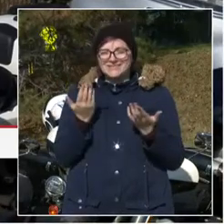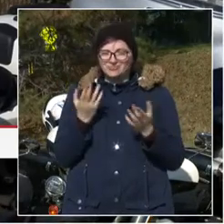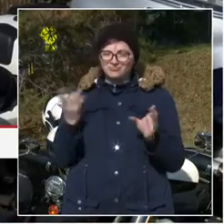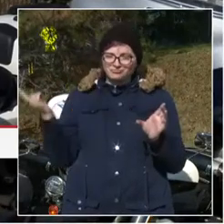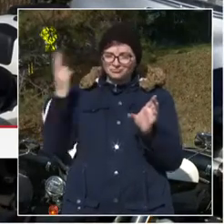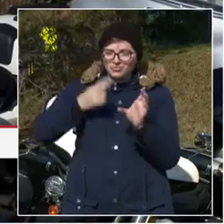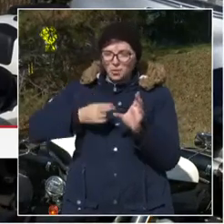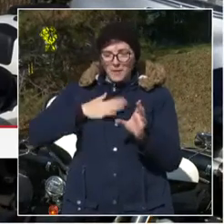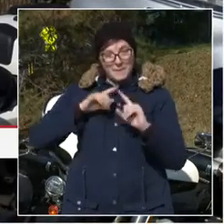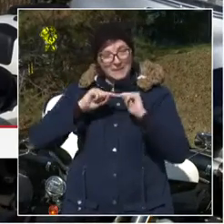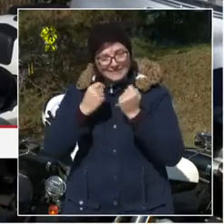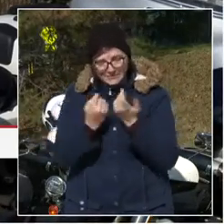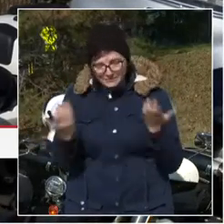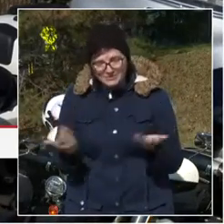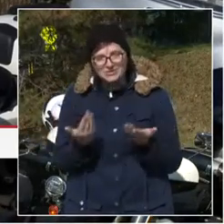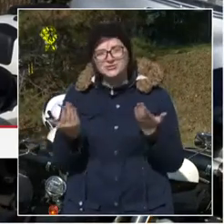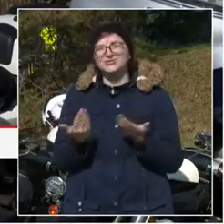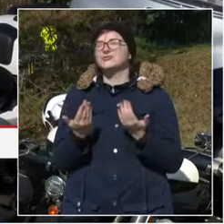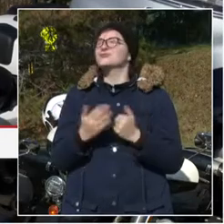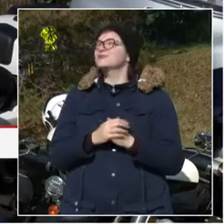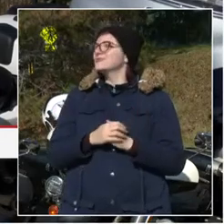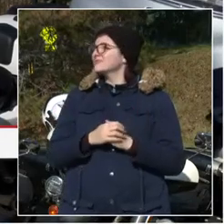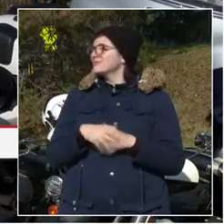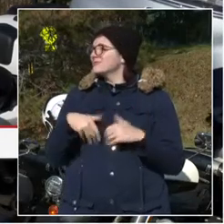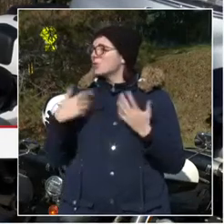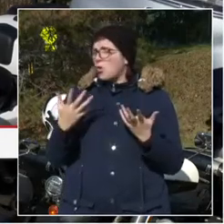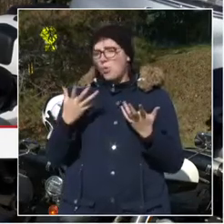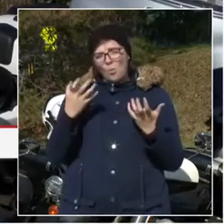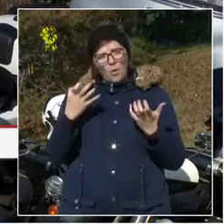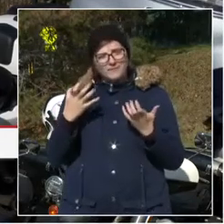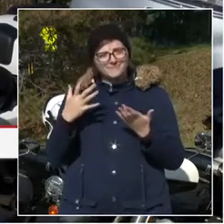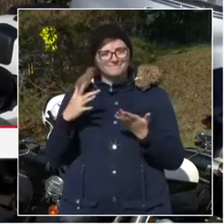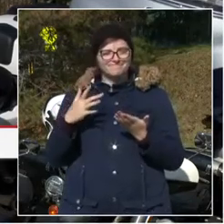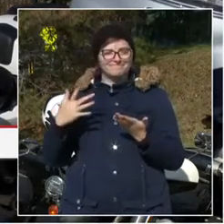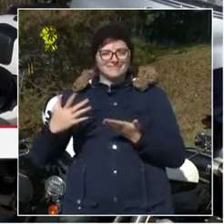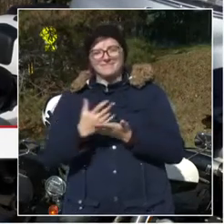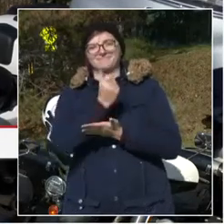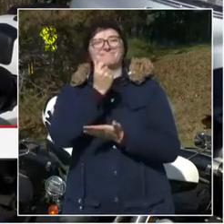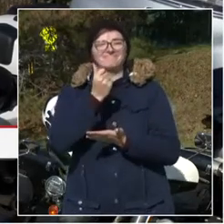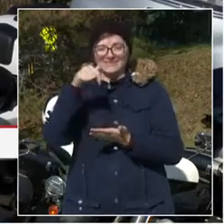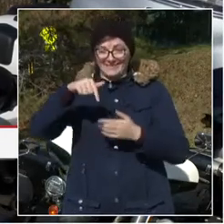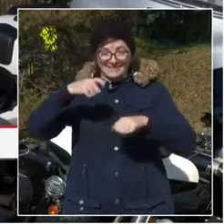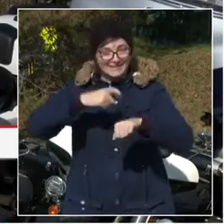my team. And we also wanted to take advantage of this